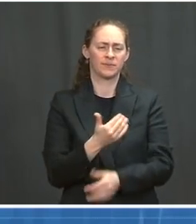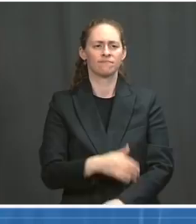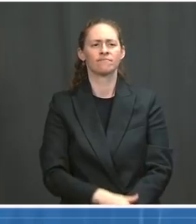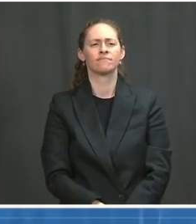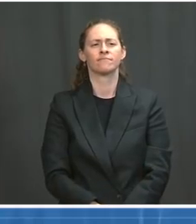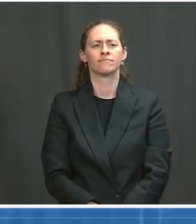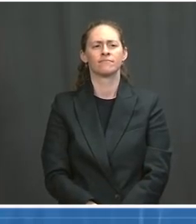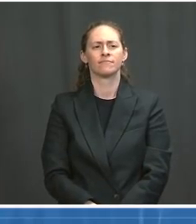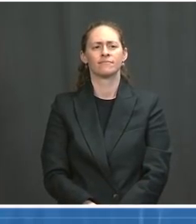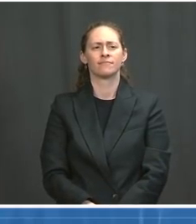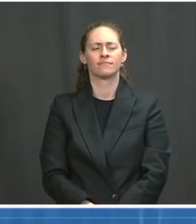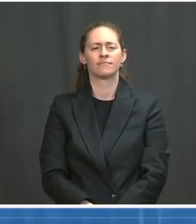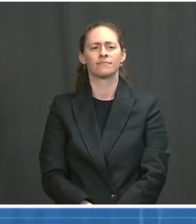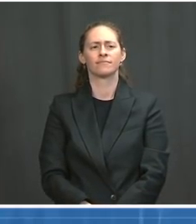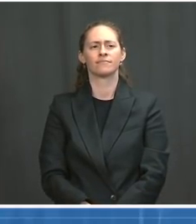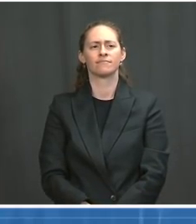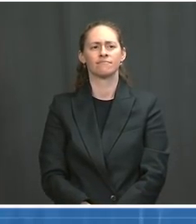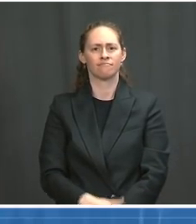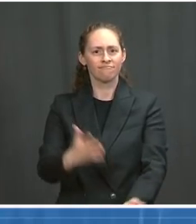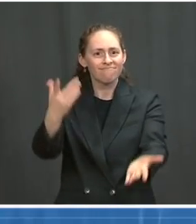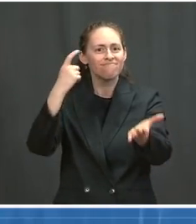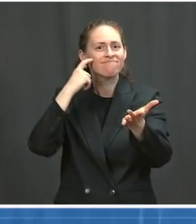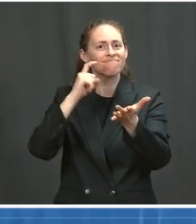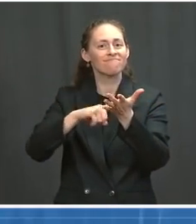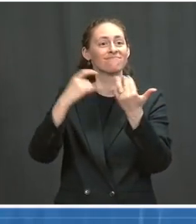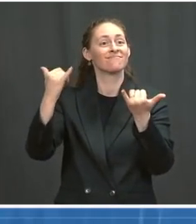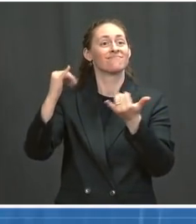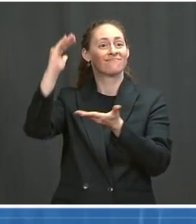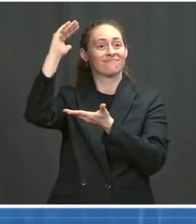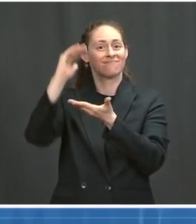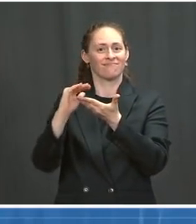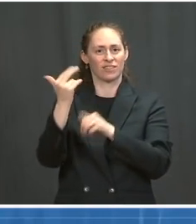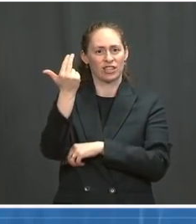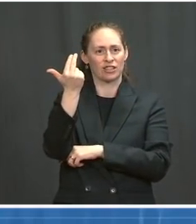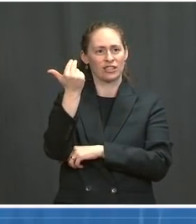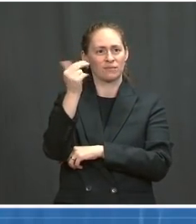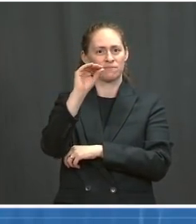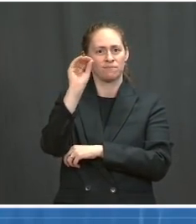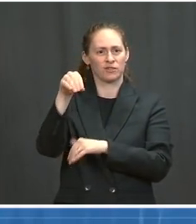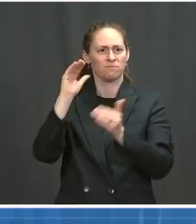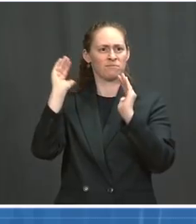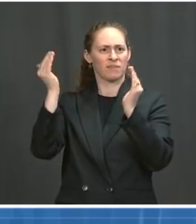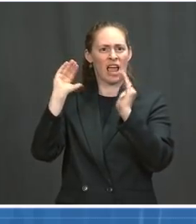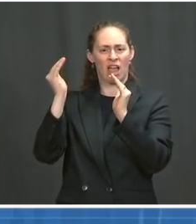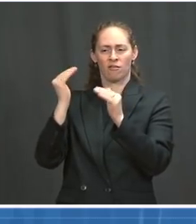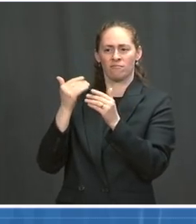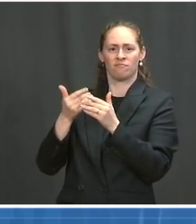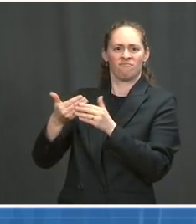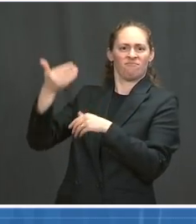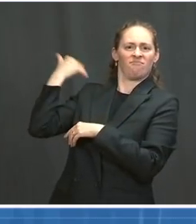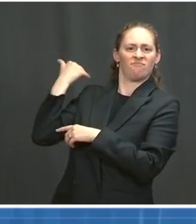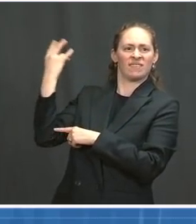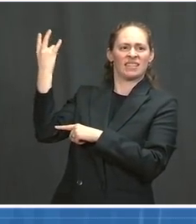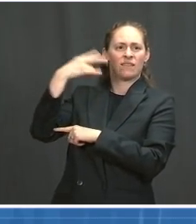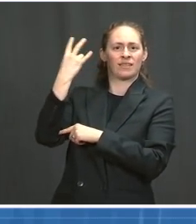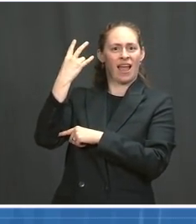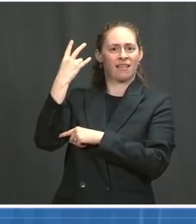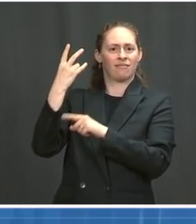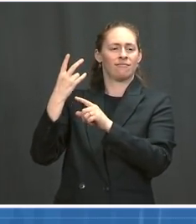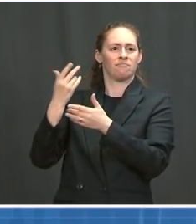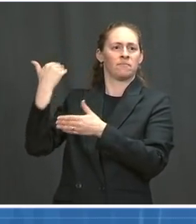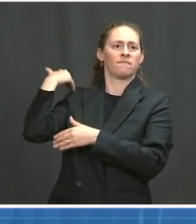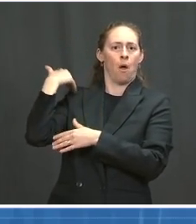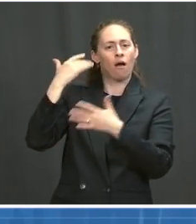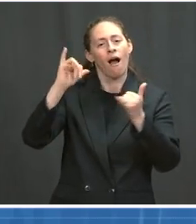about 13% from our prior seven-day average, and another hopeful sign that we are on the right track. The